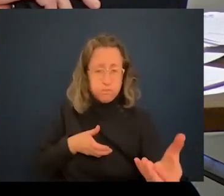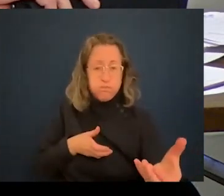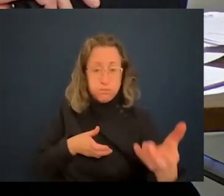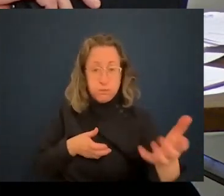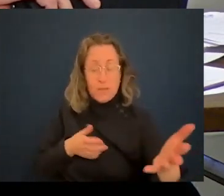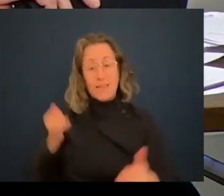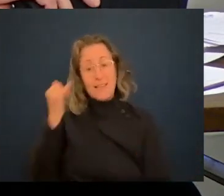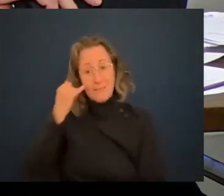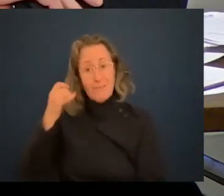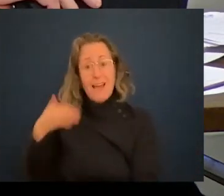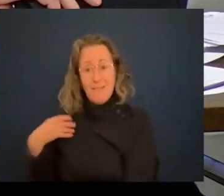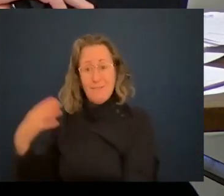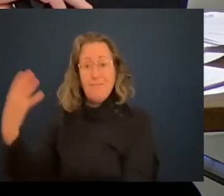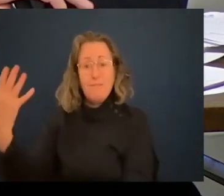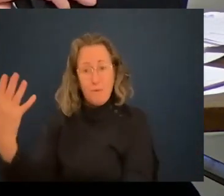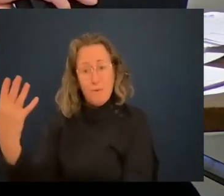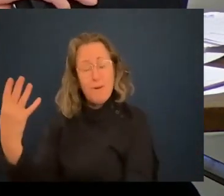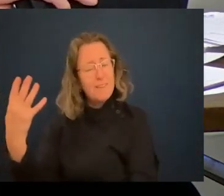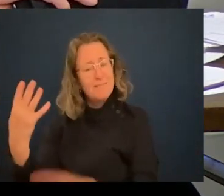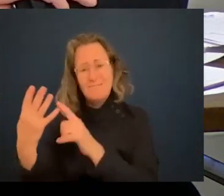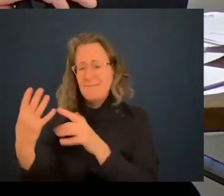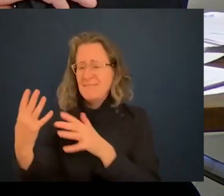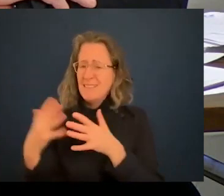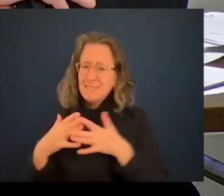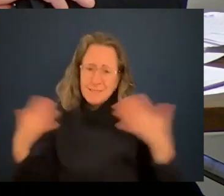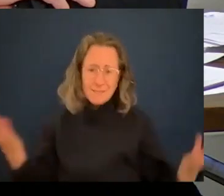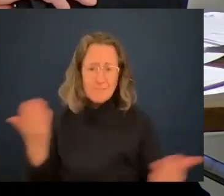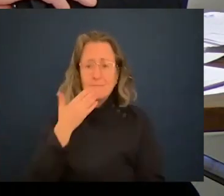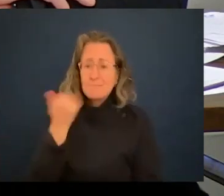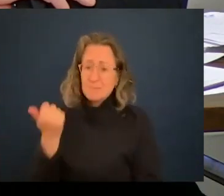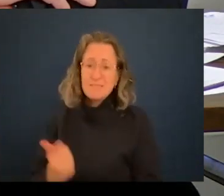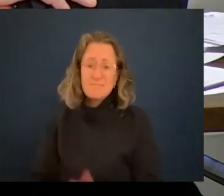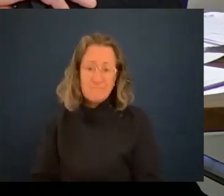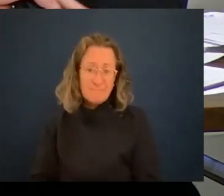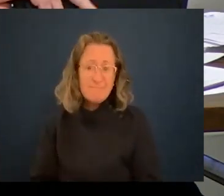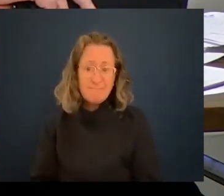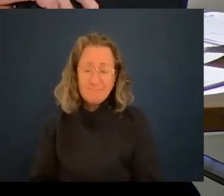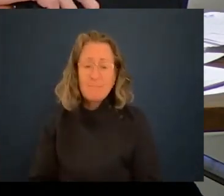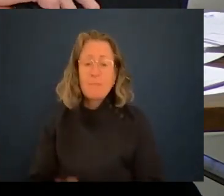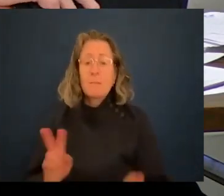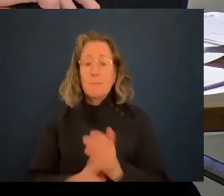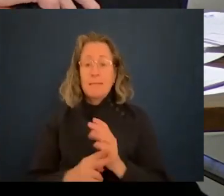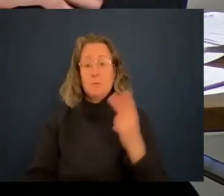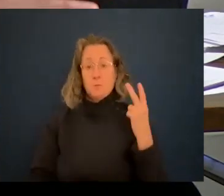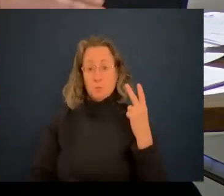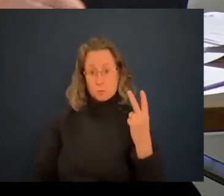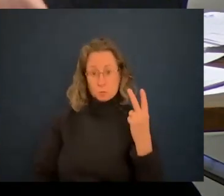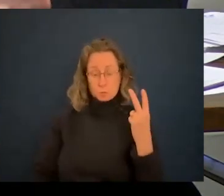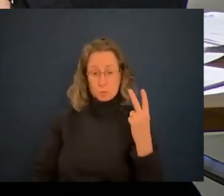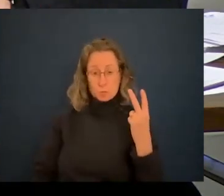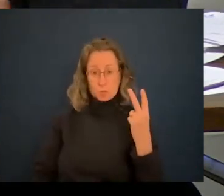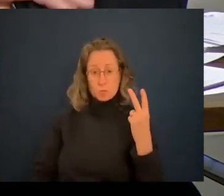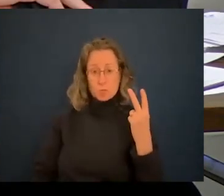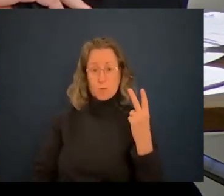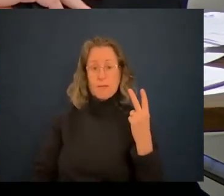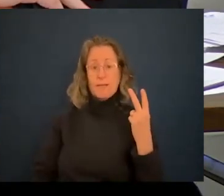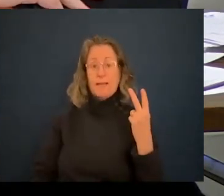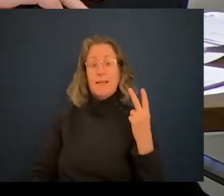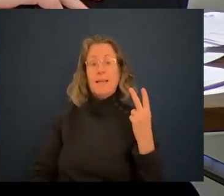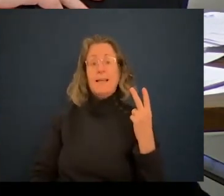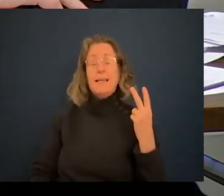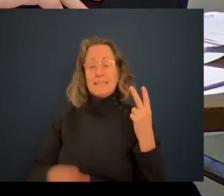that four people really makes it much better because now you're allowing two people to go on into the with a hose